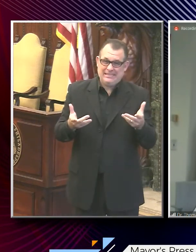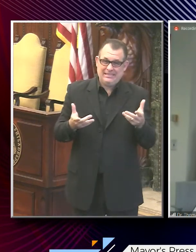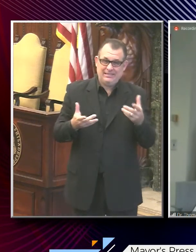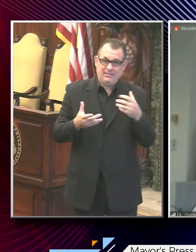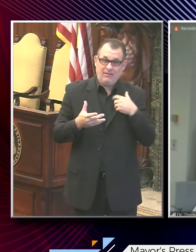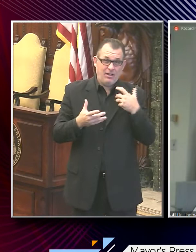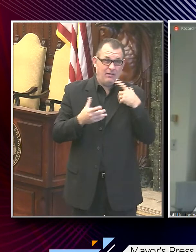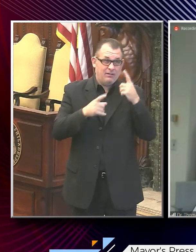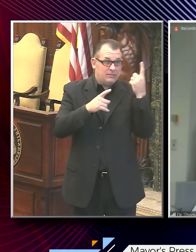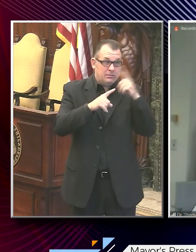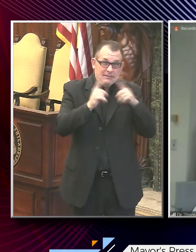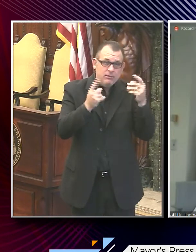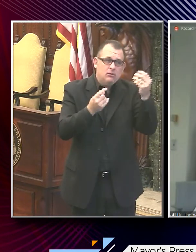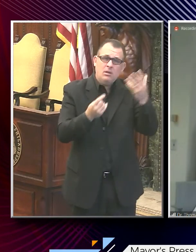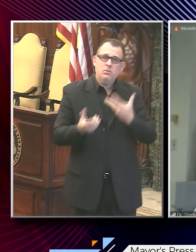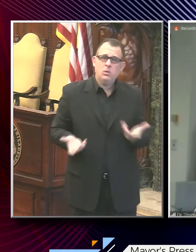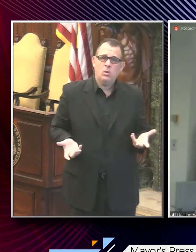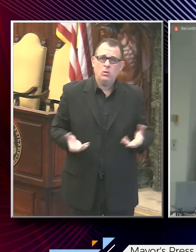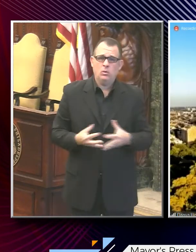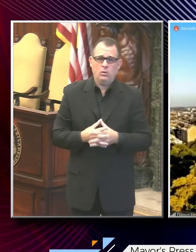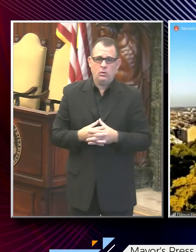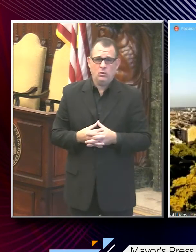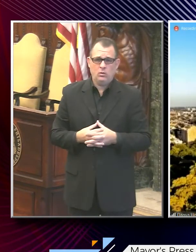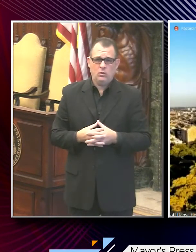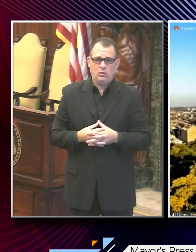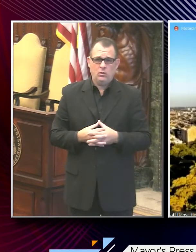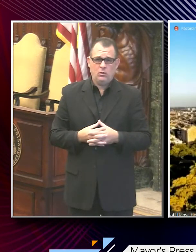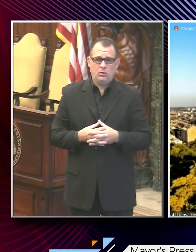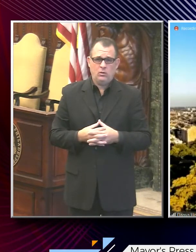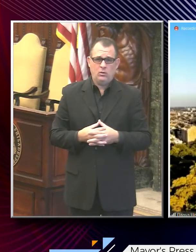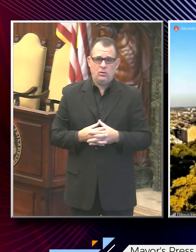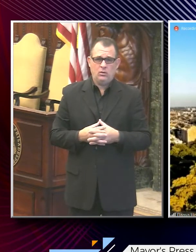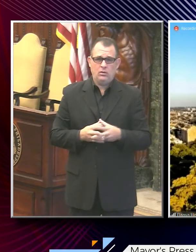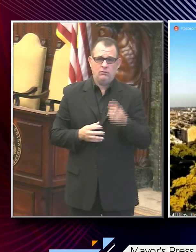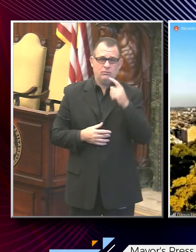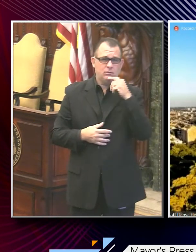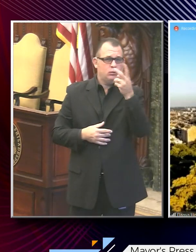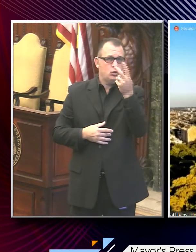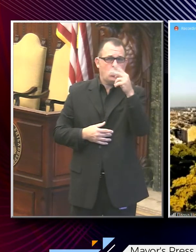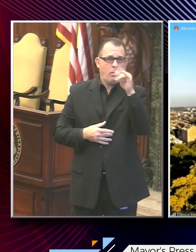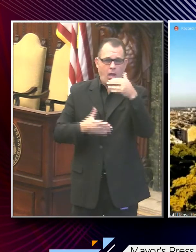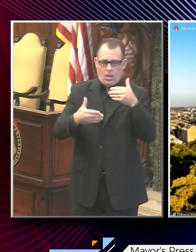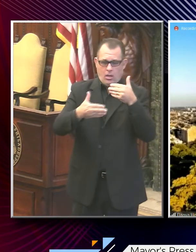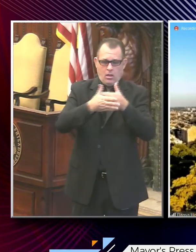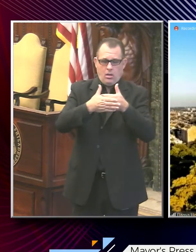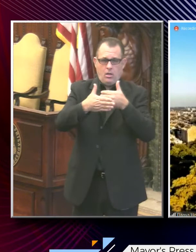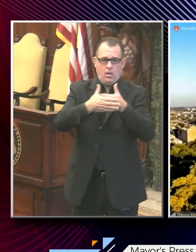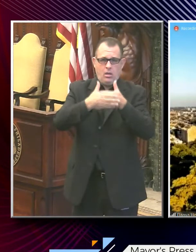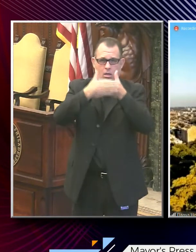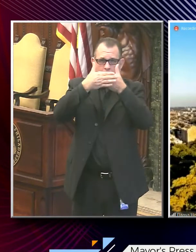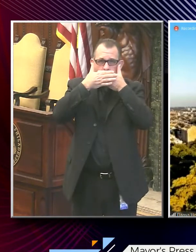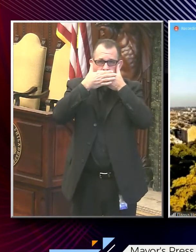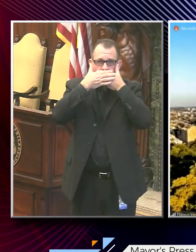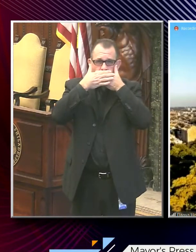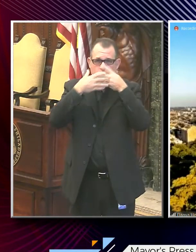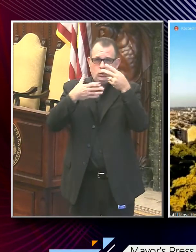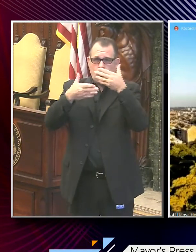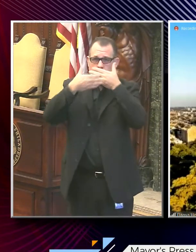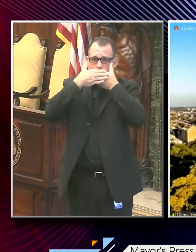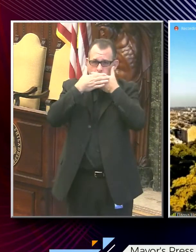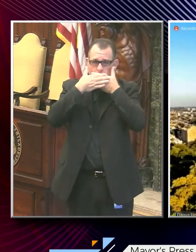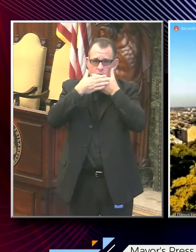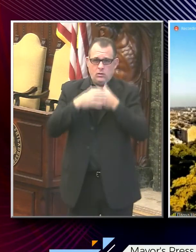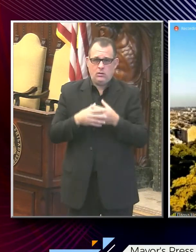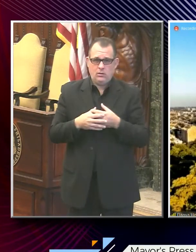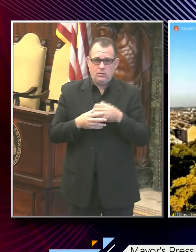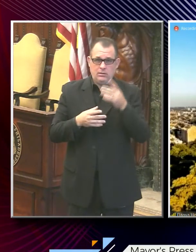know, but all the ones that I've seen now are 2-ply. It is 2-ply, but like one of the days you said, if you can hold it up to the light and you can see your hand through